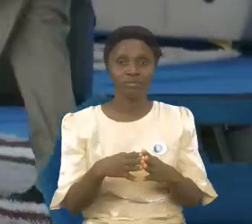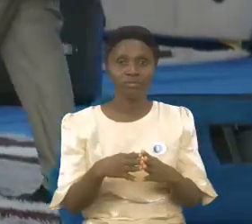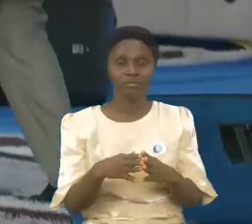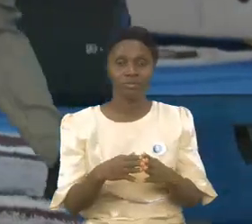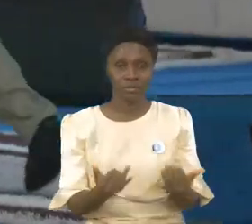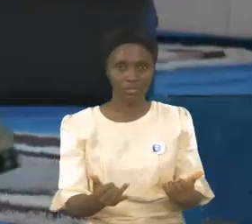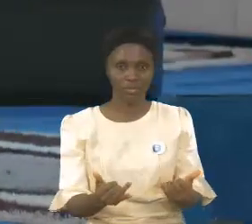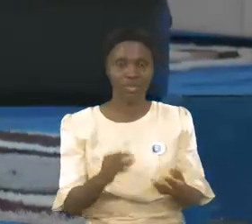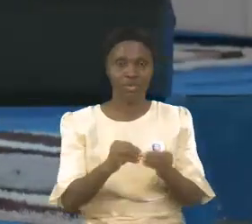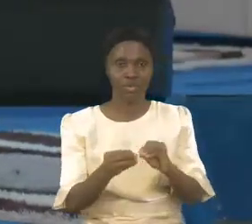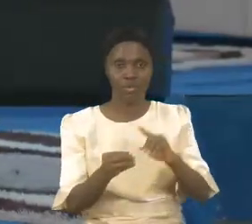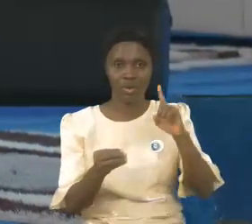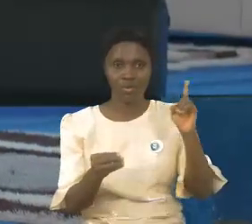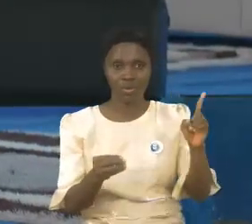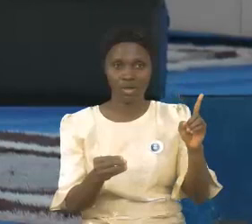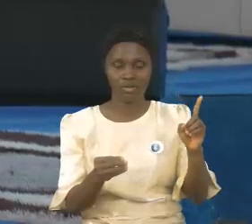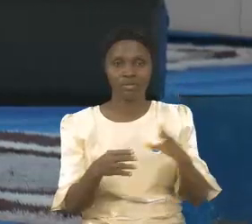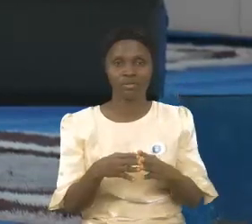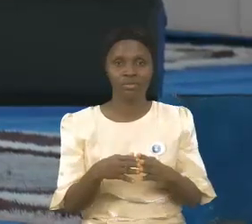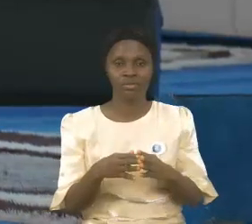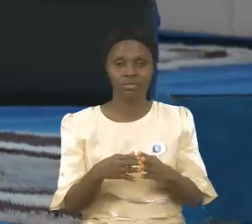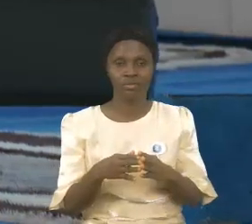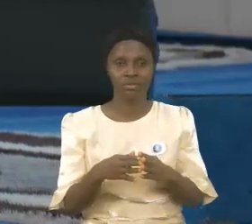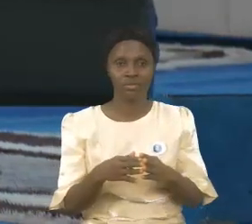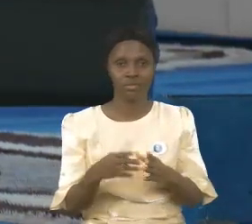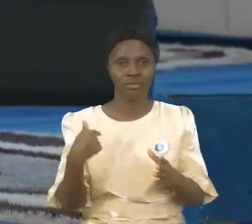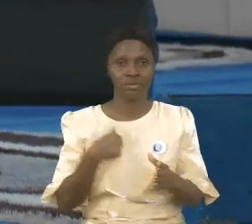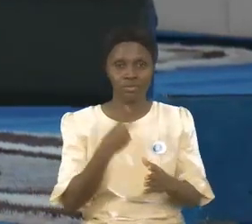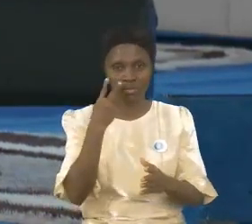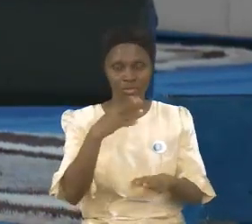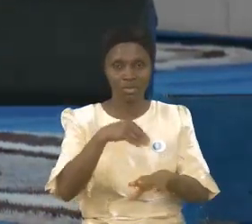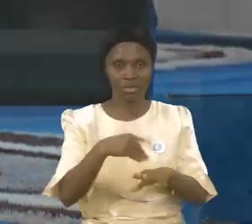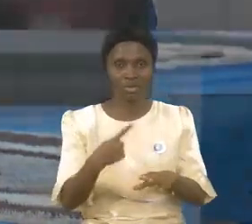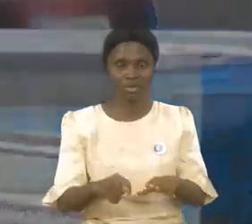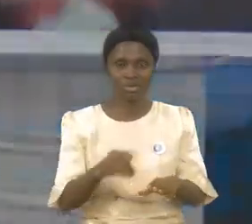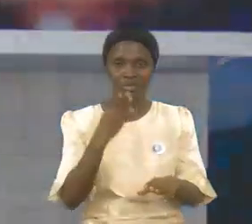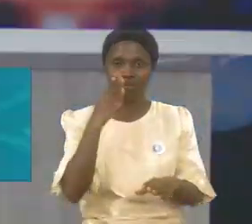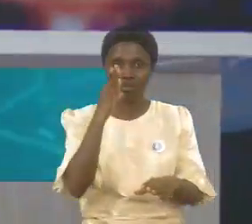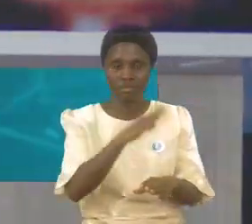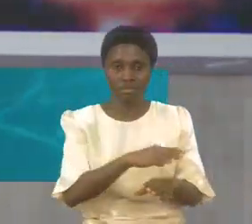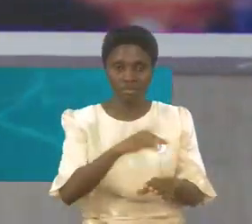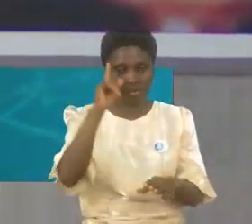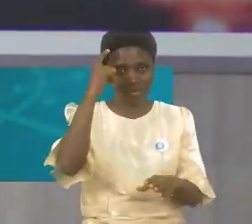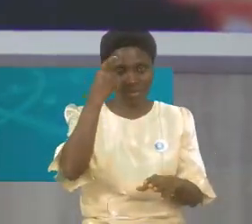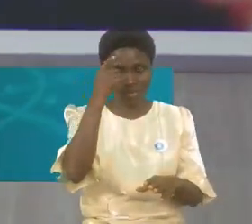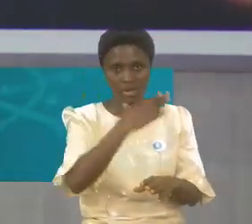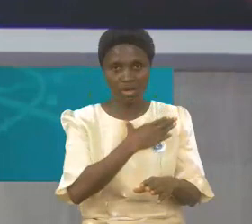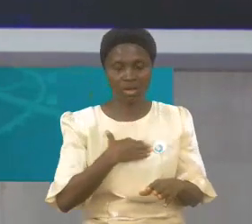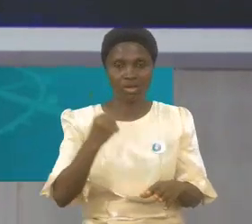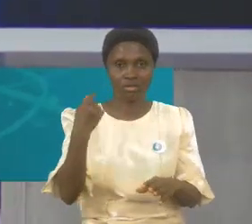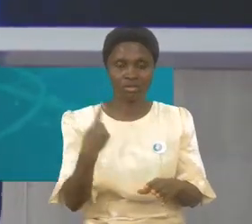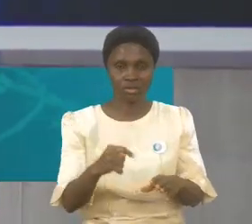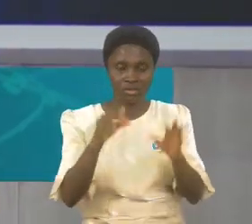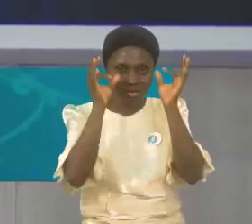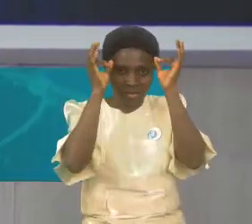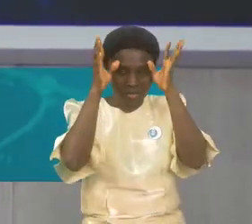to number one. Number one, we're looking at the tyranny and the terribleness of the godless.